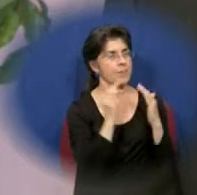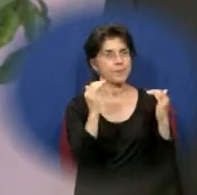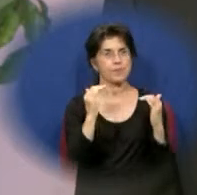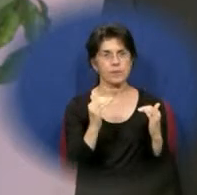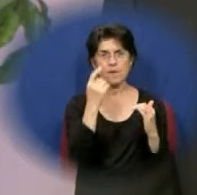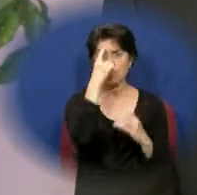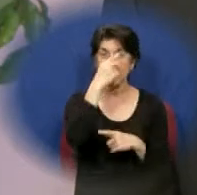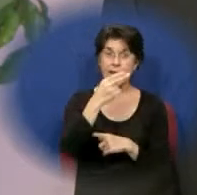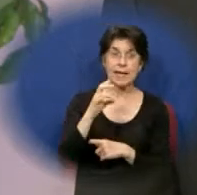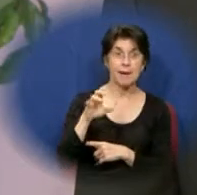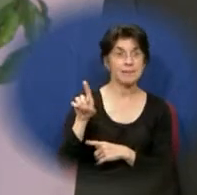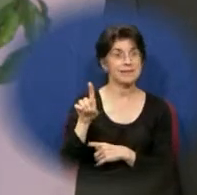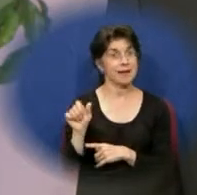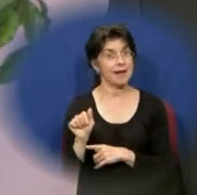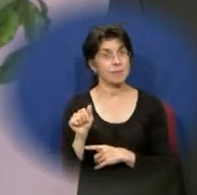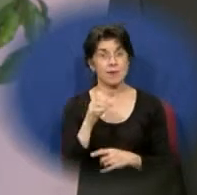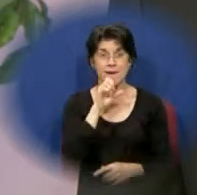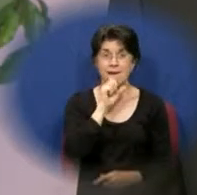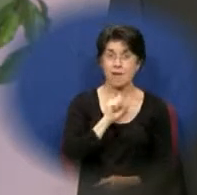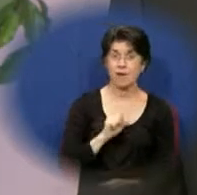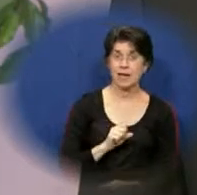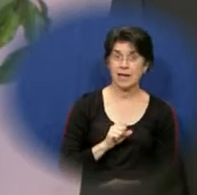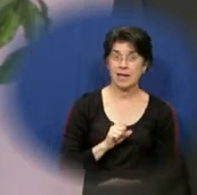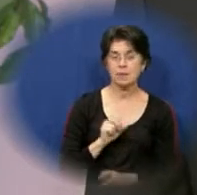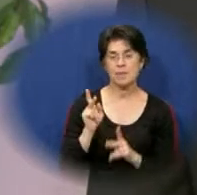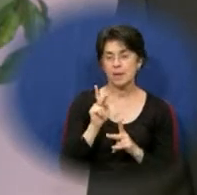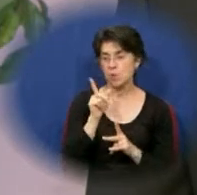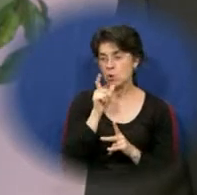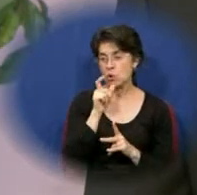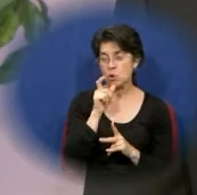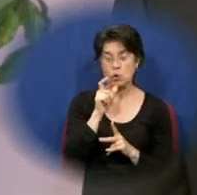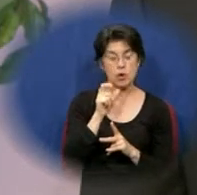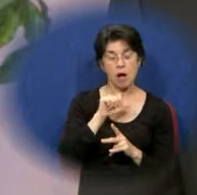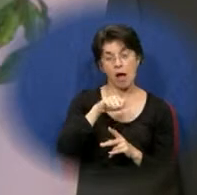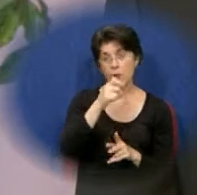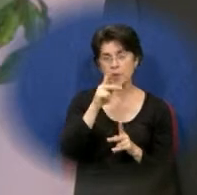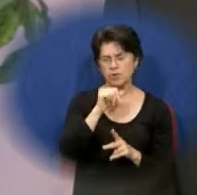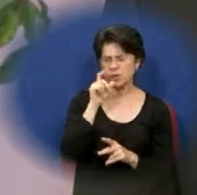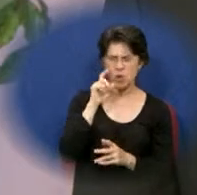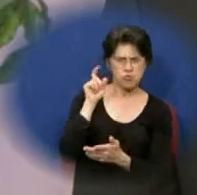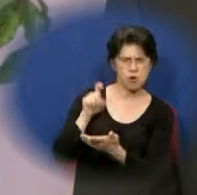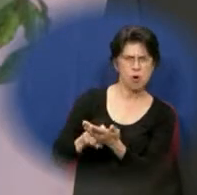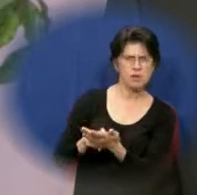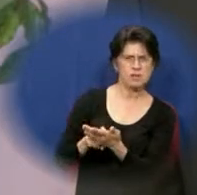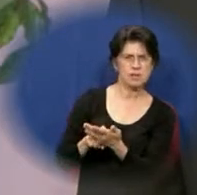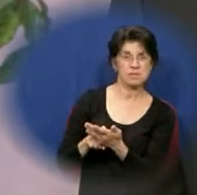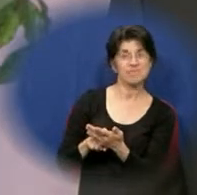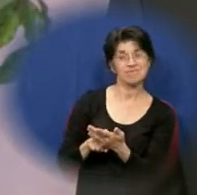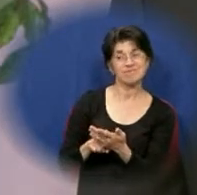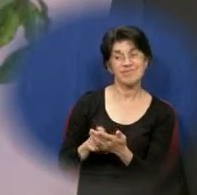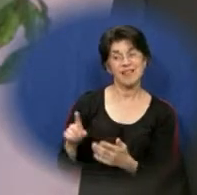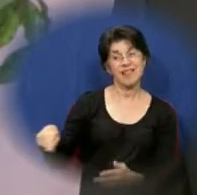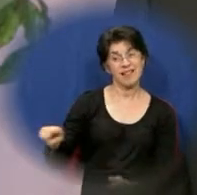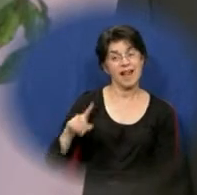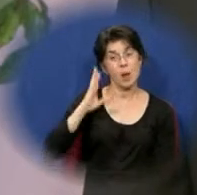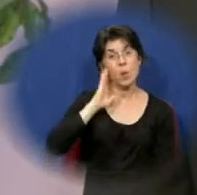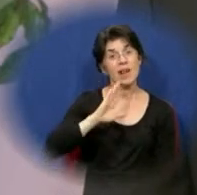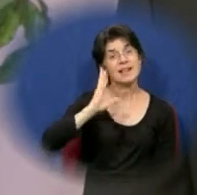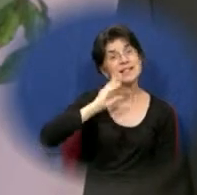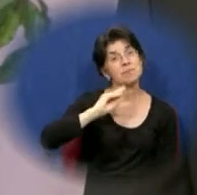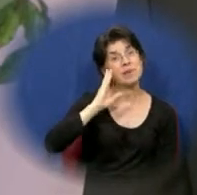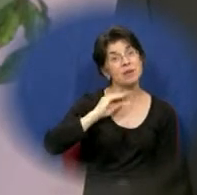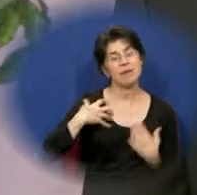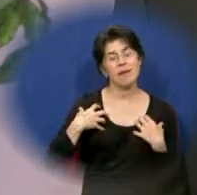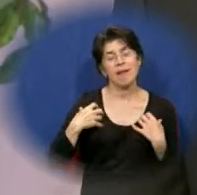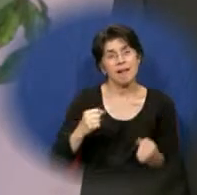disabled, the elderly, the overlooked, and those ignored or rejected, that they may experience the healing